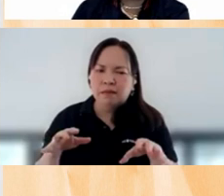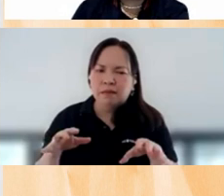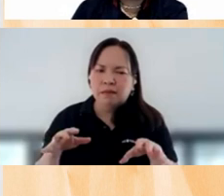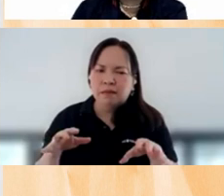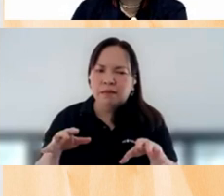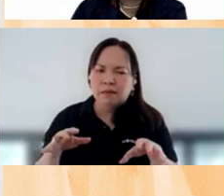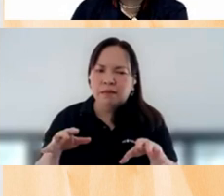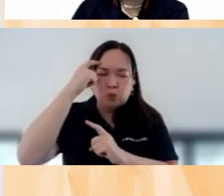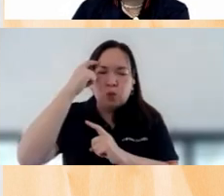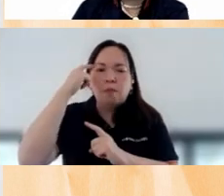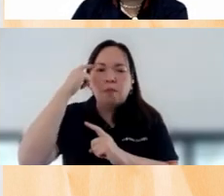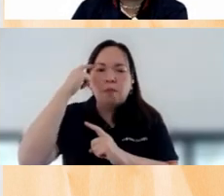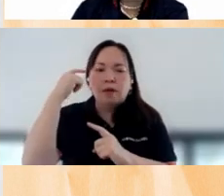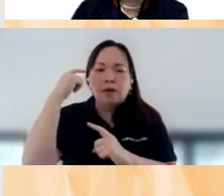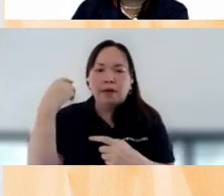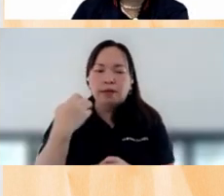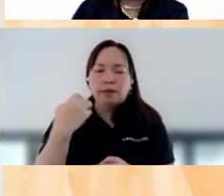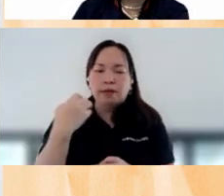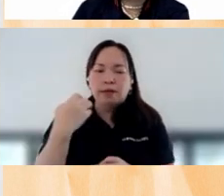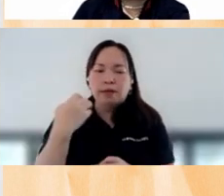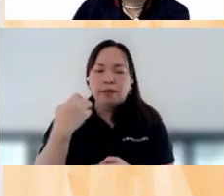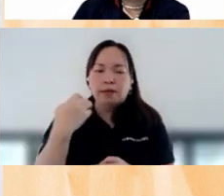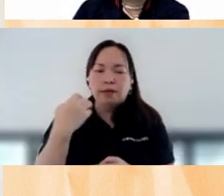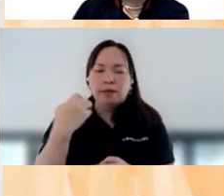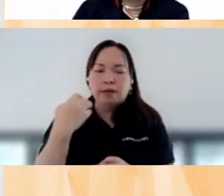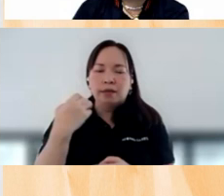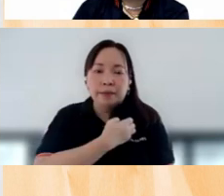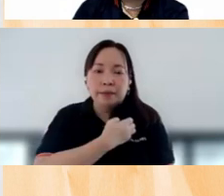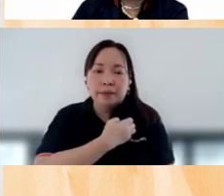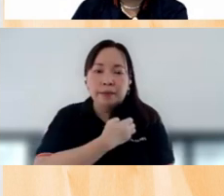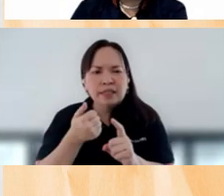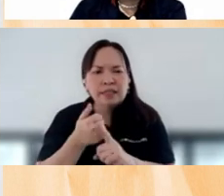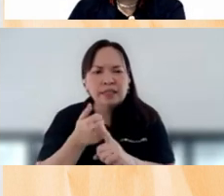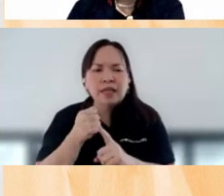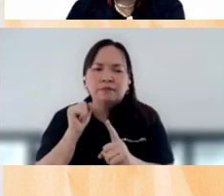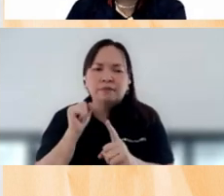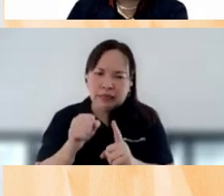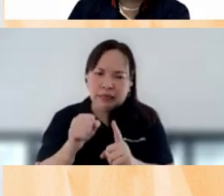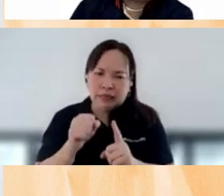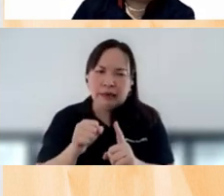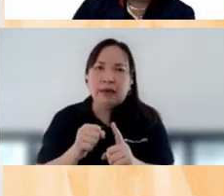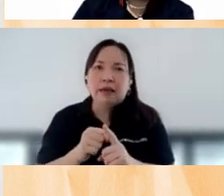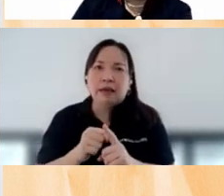to others and even understanding themselves.